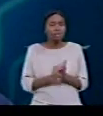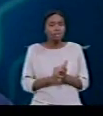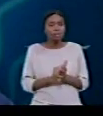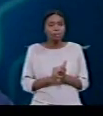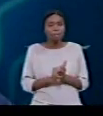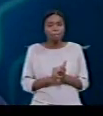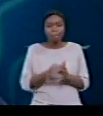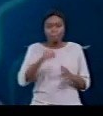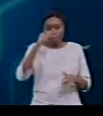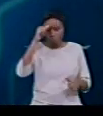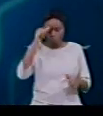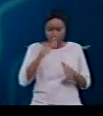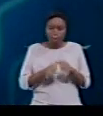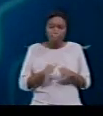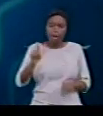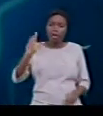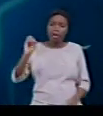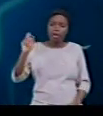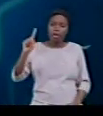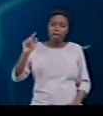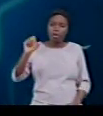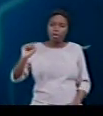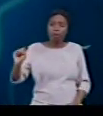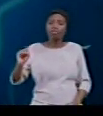remember Lot's wife.